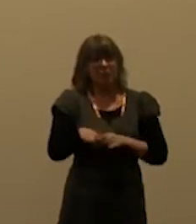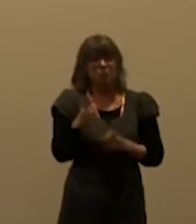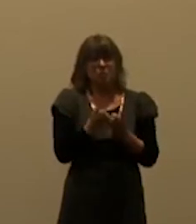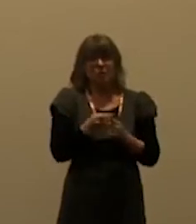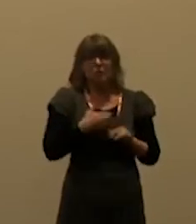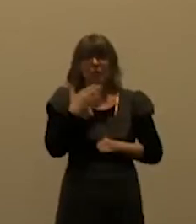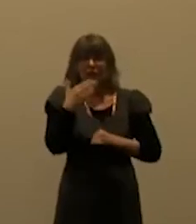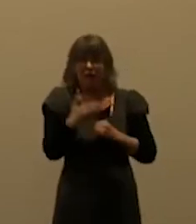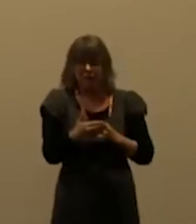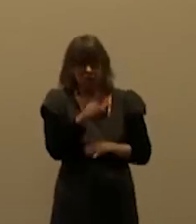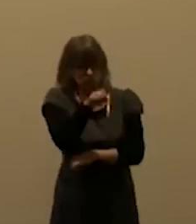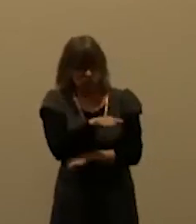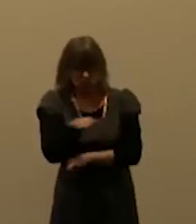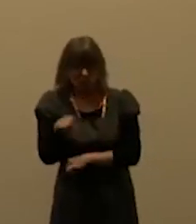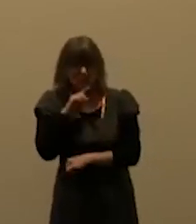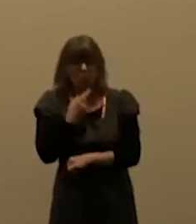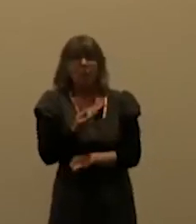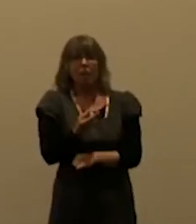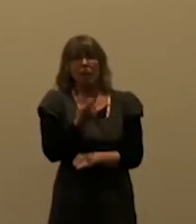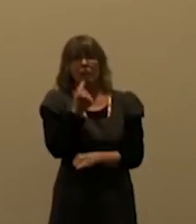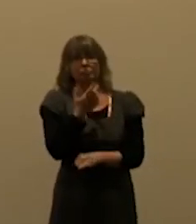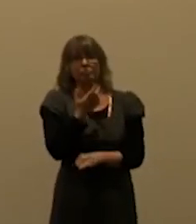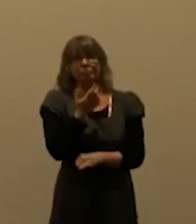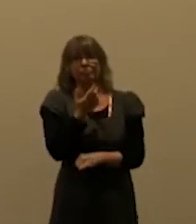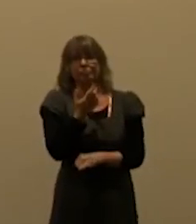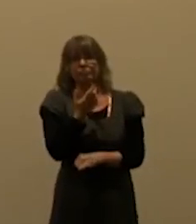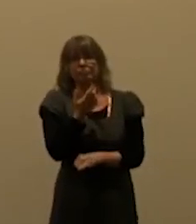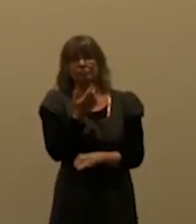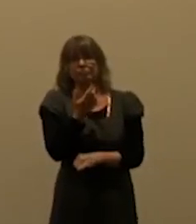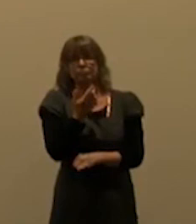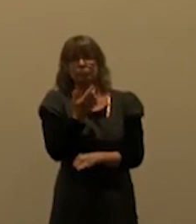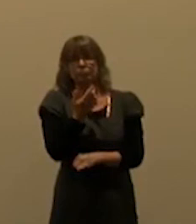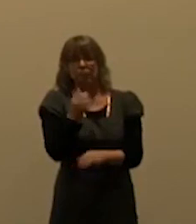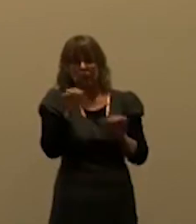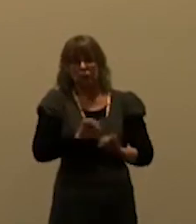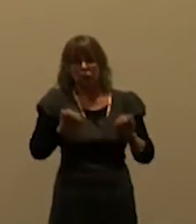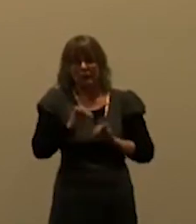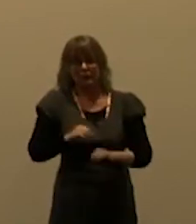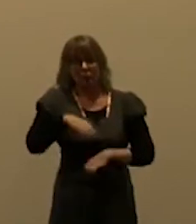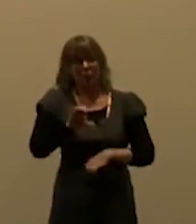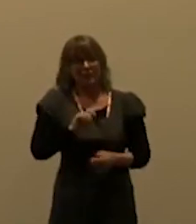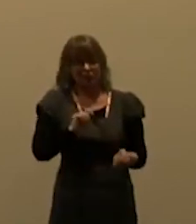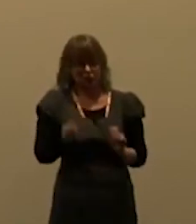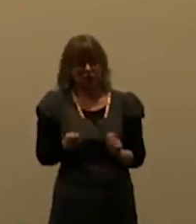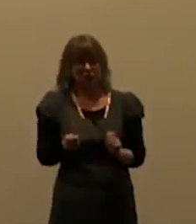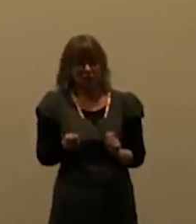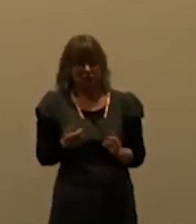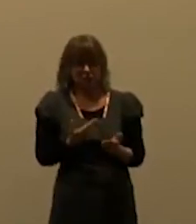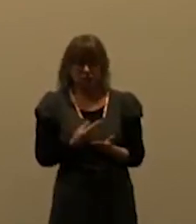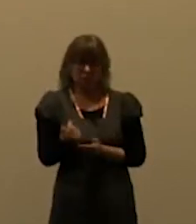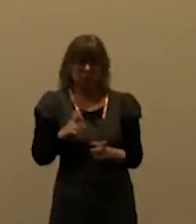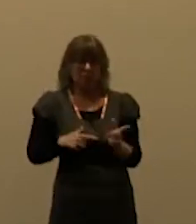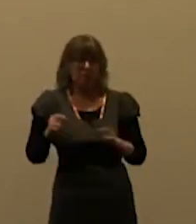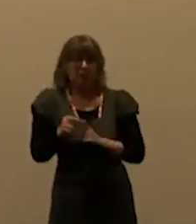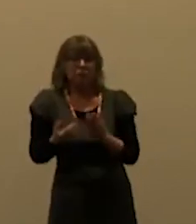using Intune, Graph, you know, I'm hopeful that where most things will end up. But I know we're waiting on some license changes for that Azure AD one. I thought they're doing